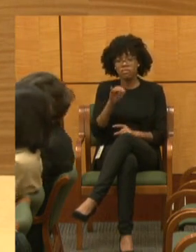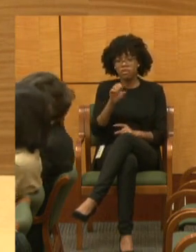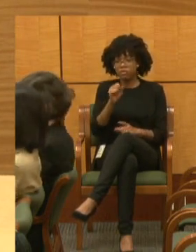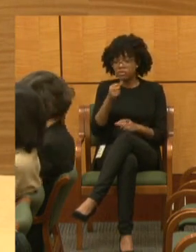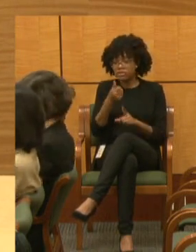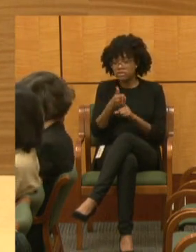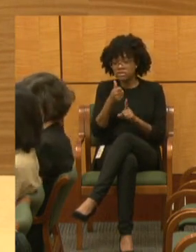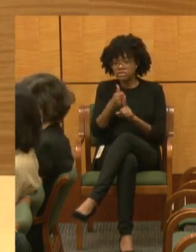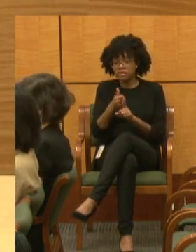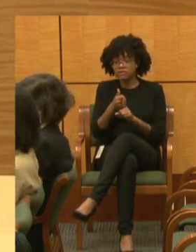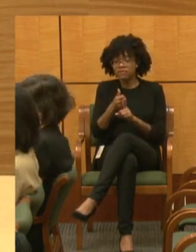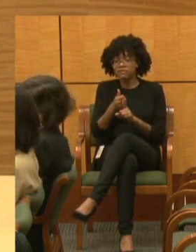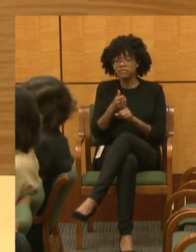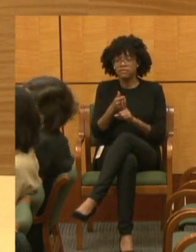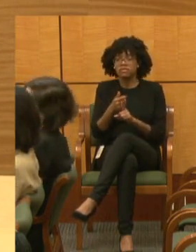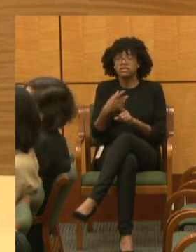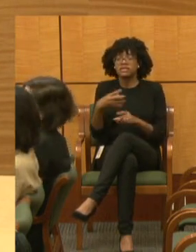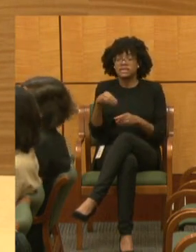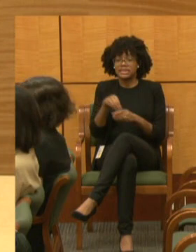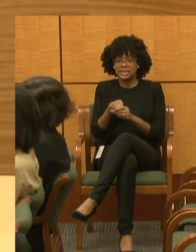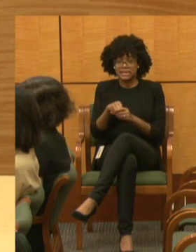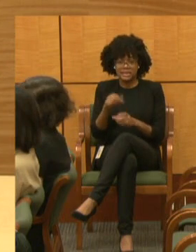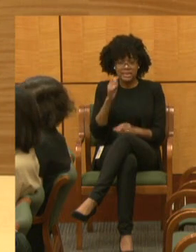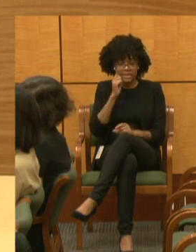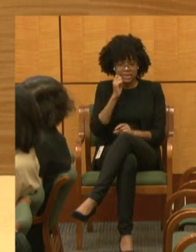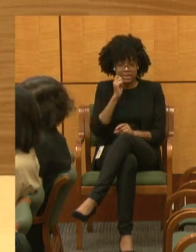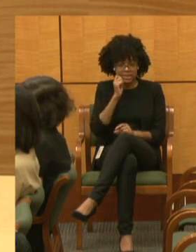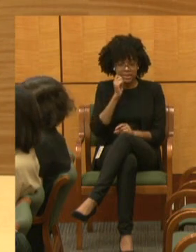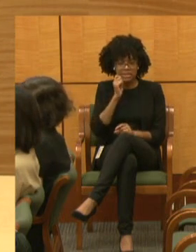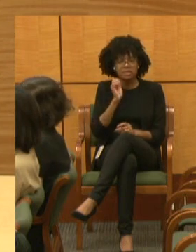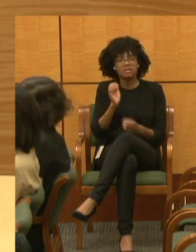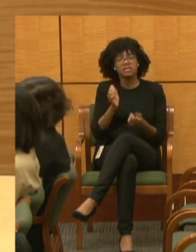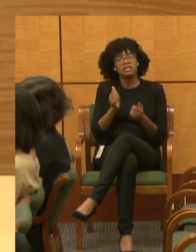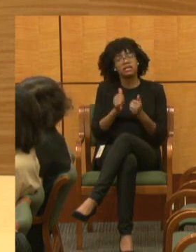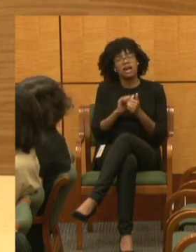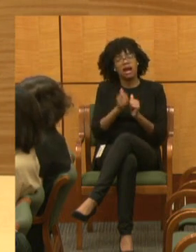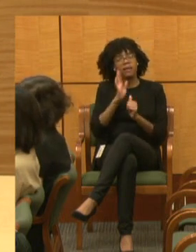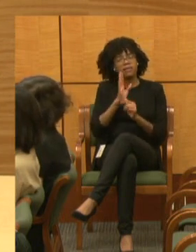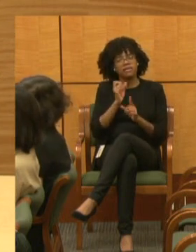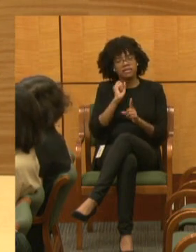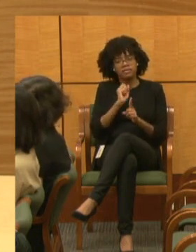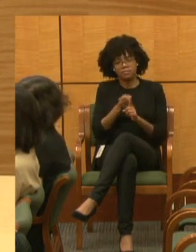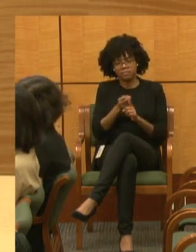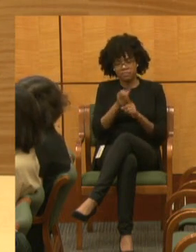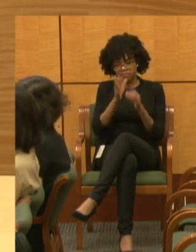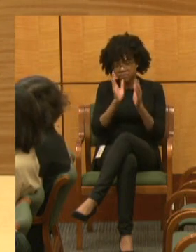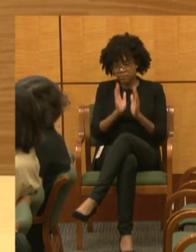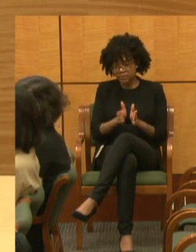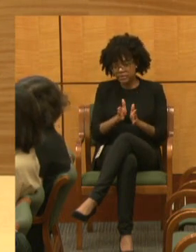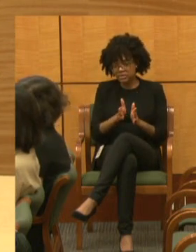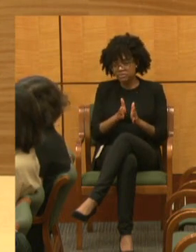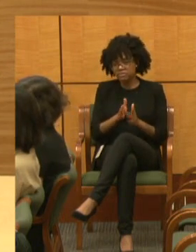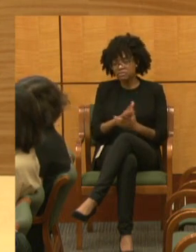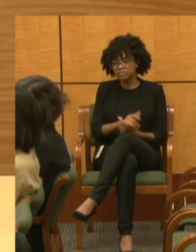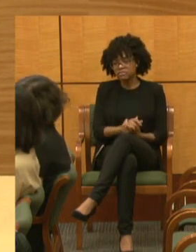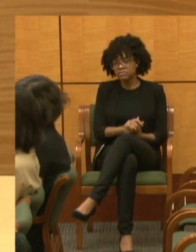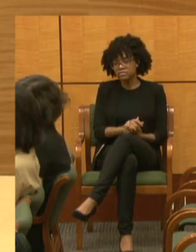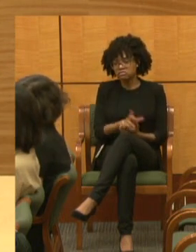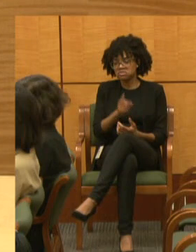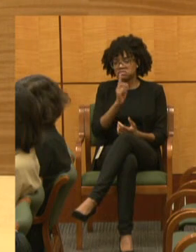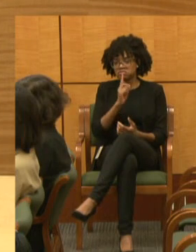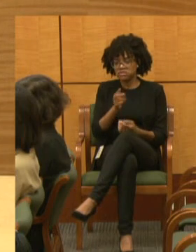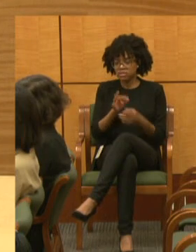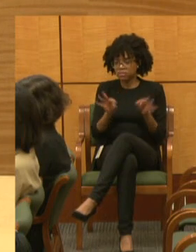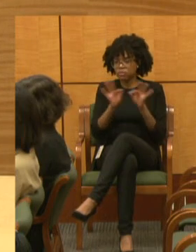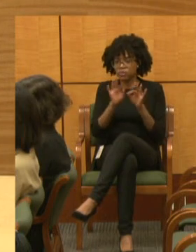partition out of the formulation and into the skin. So these are valuable tools that from a technical perspective